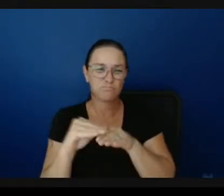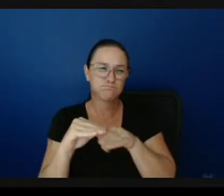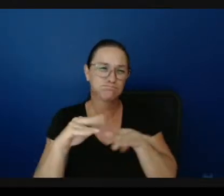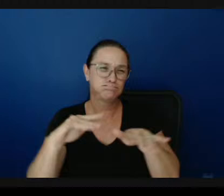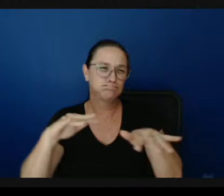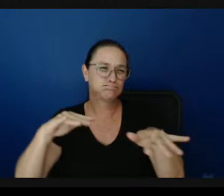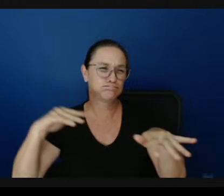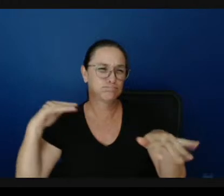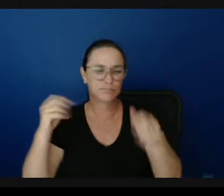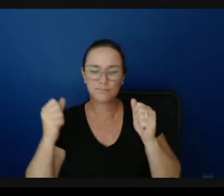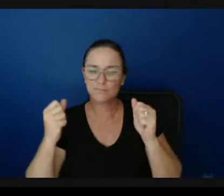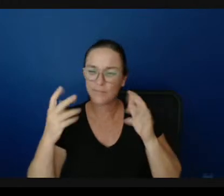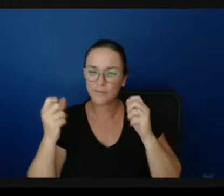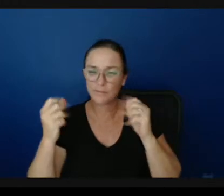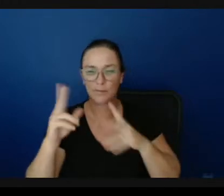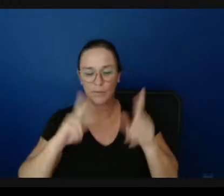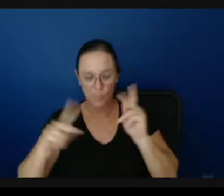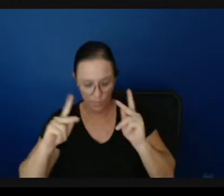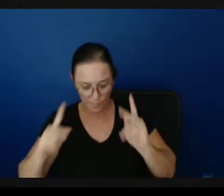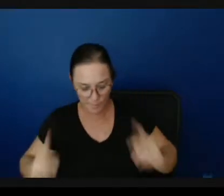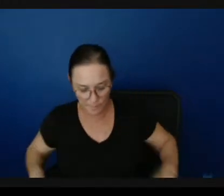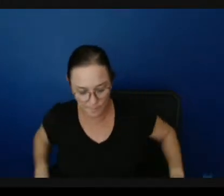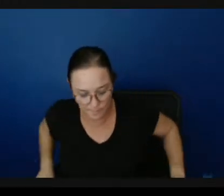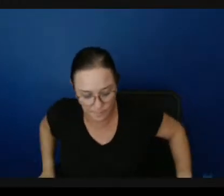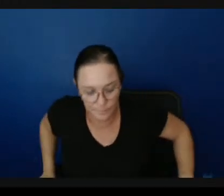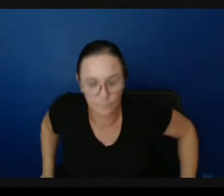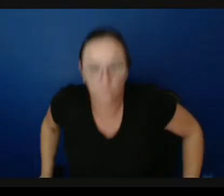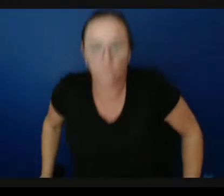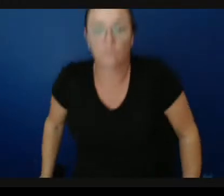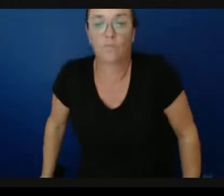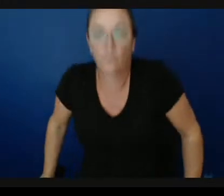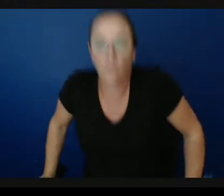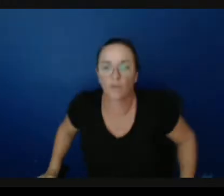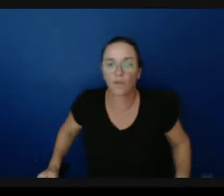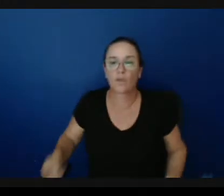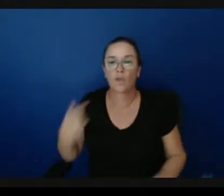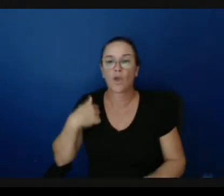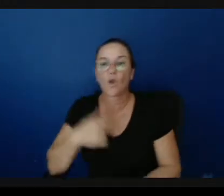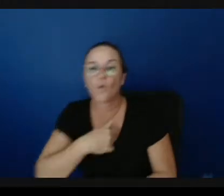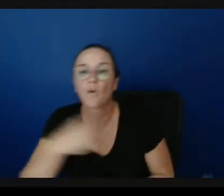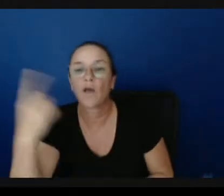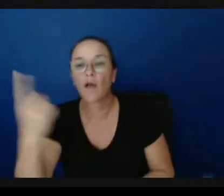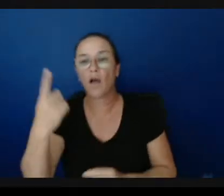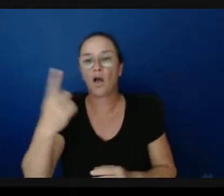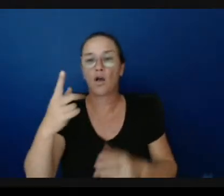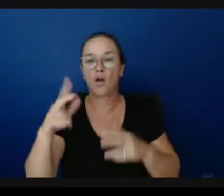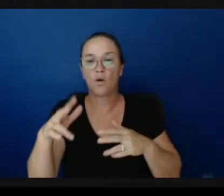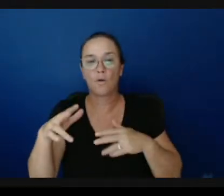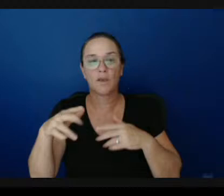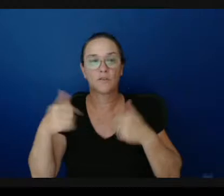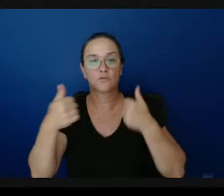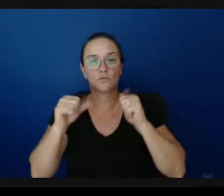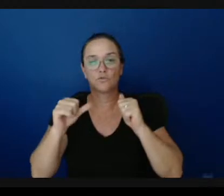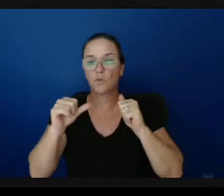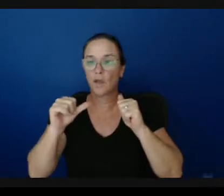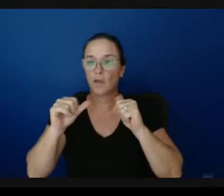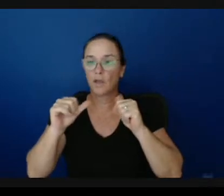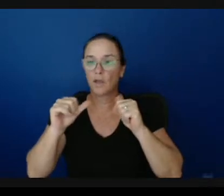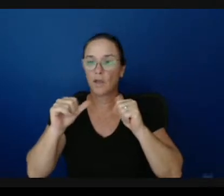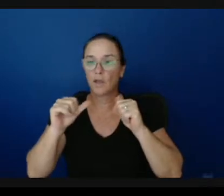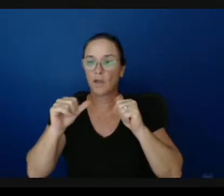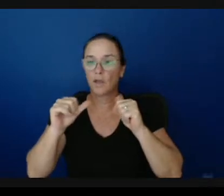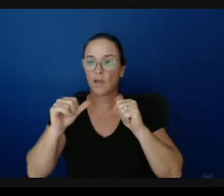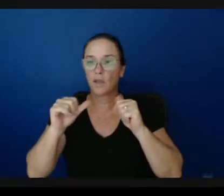people, an extreme amount. And we always walk out to an area that nobody is standing